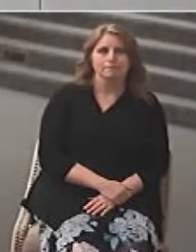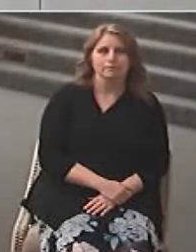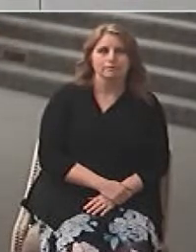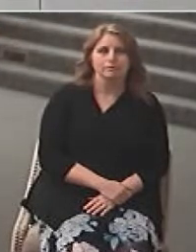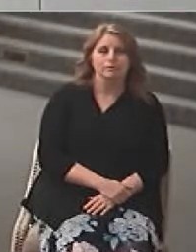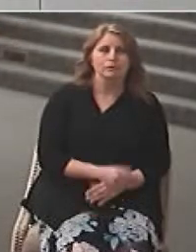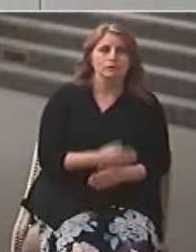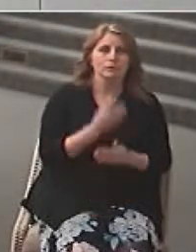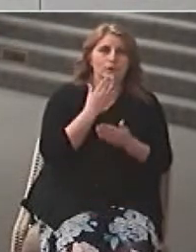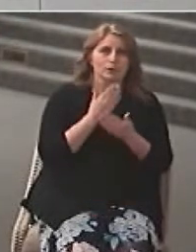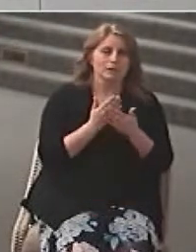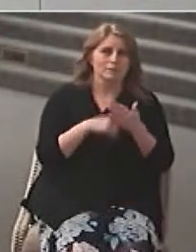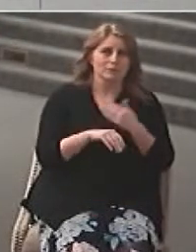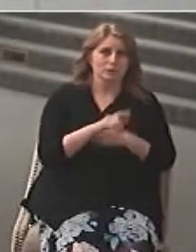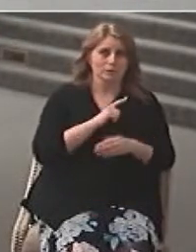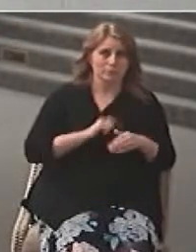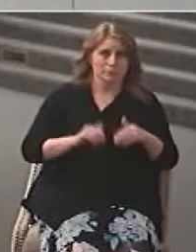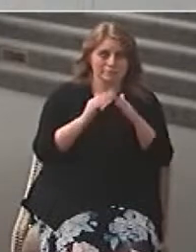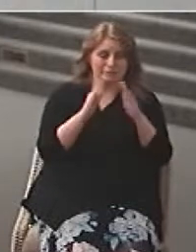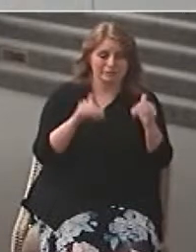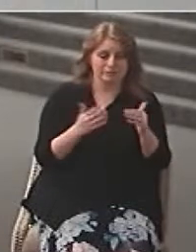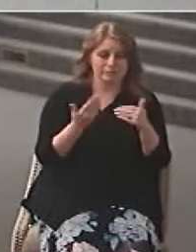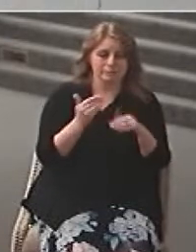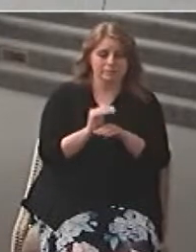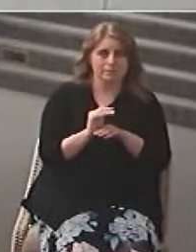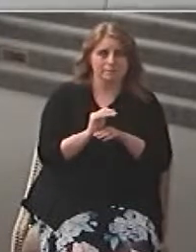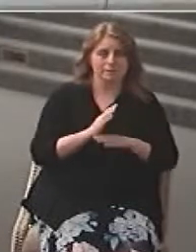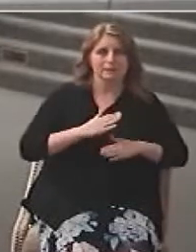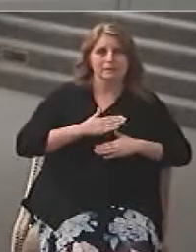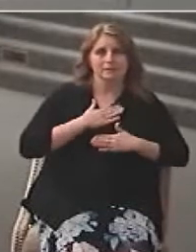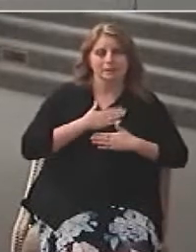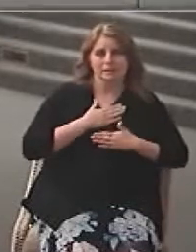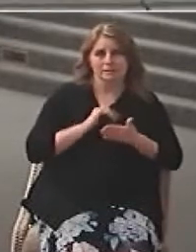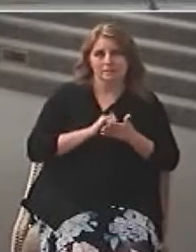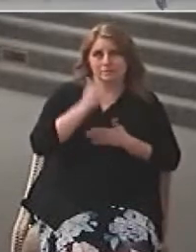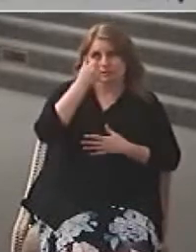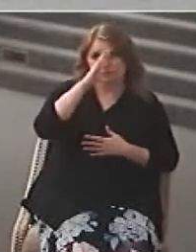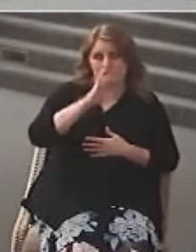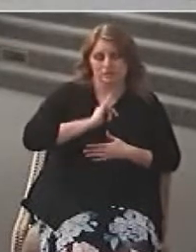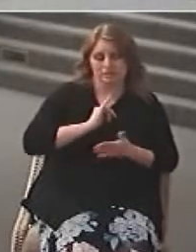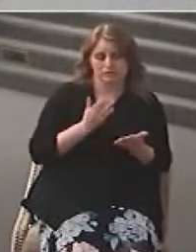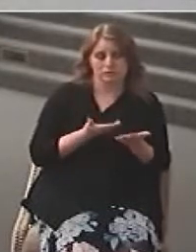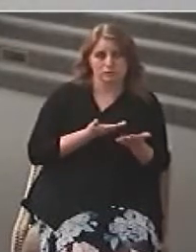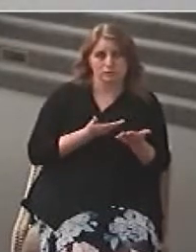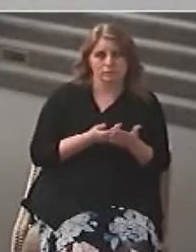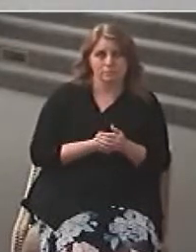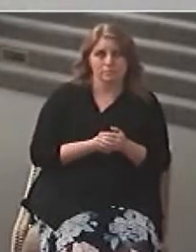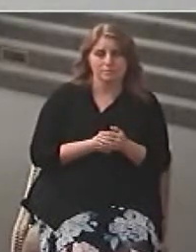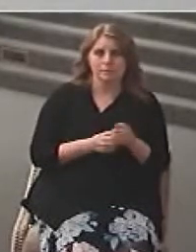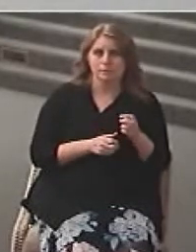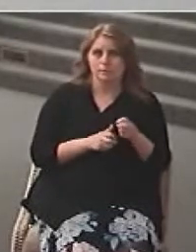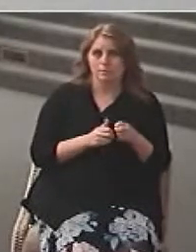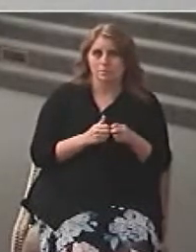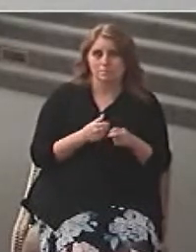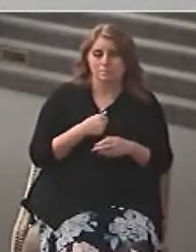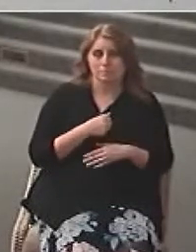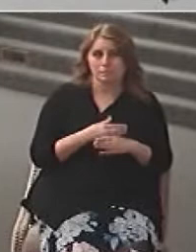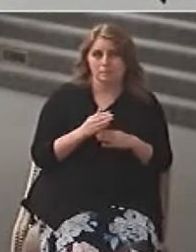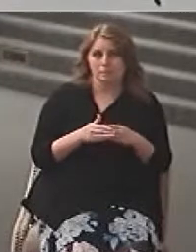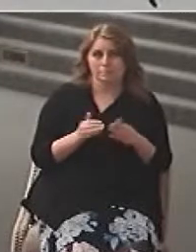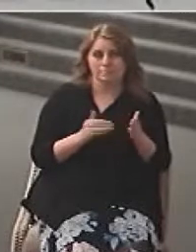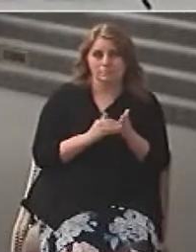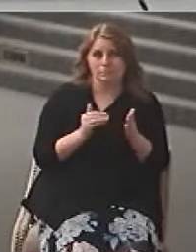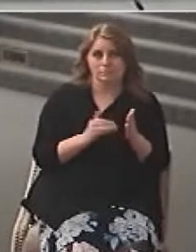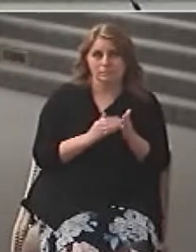Good to be in the Lord's house tonight. I'm glad that's the God I serve. Problem is, on my end, too often